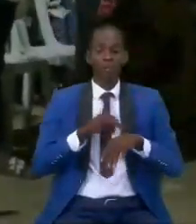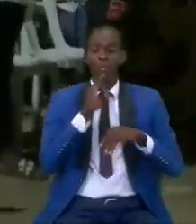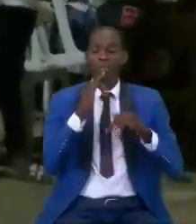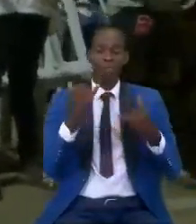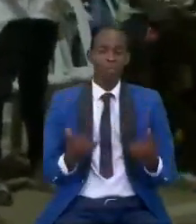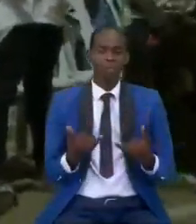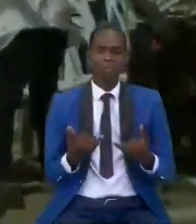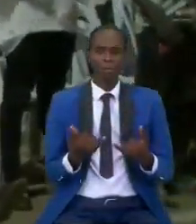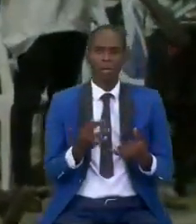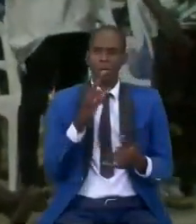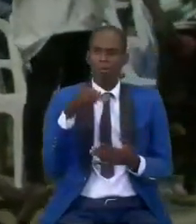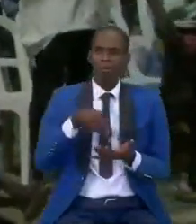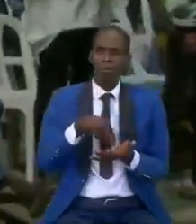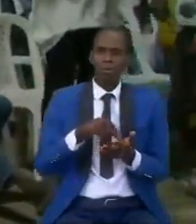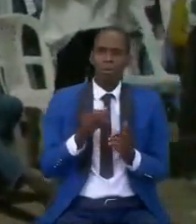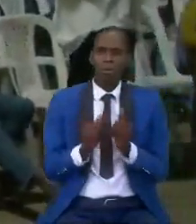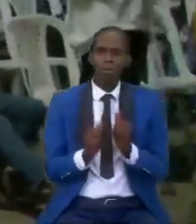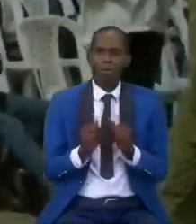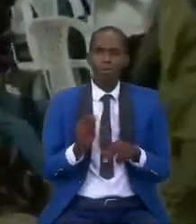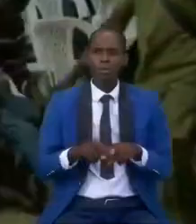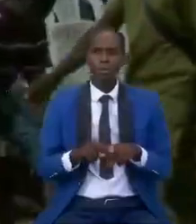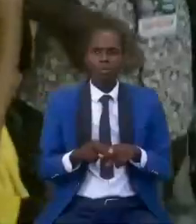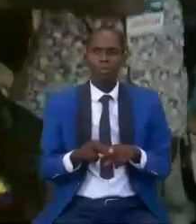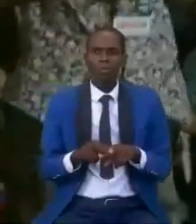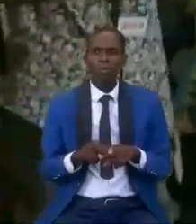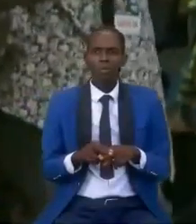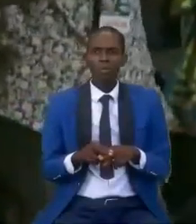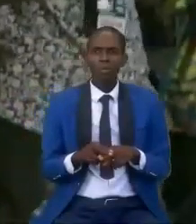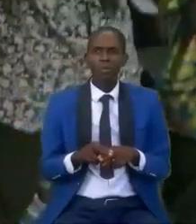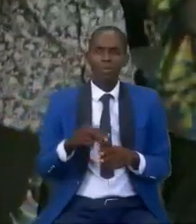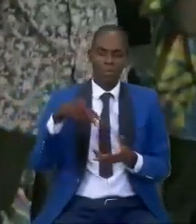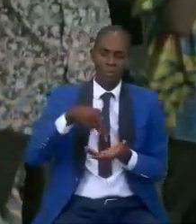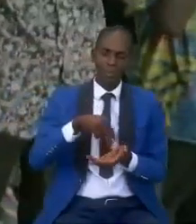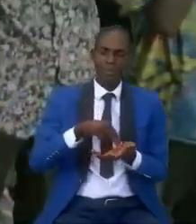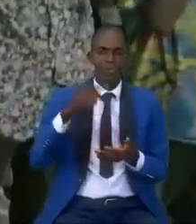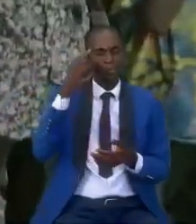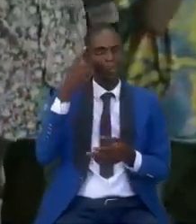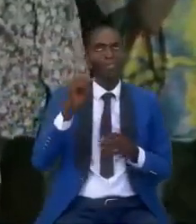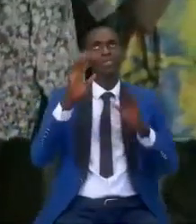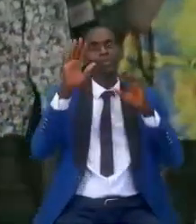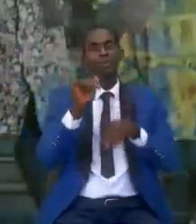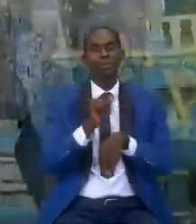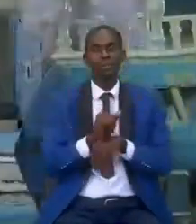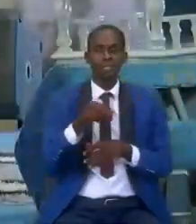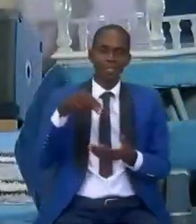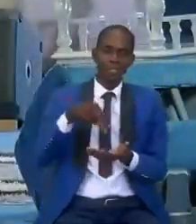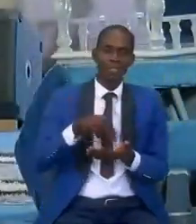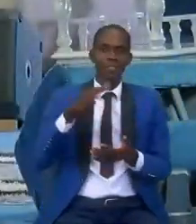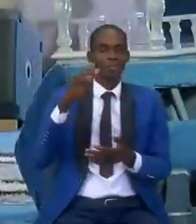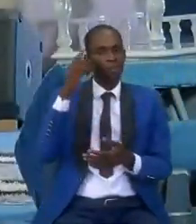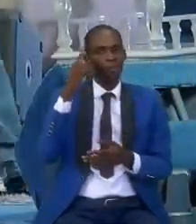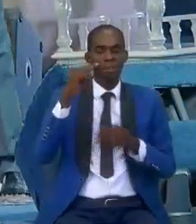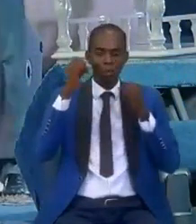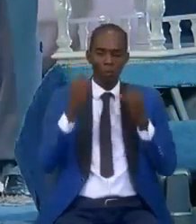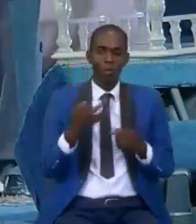Standing for the miracle. Standing for the power of God. And standing for the